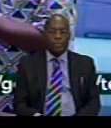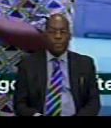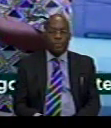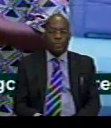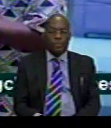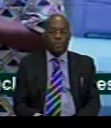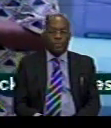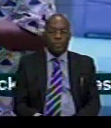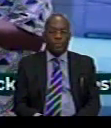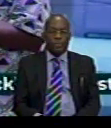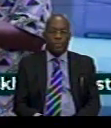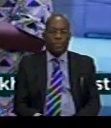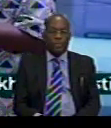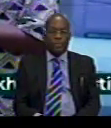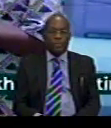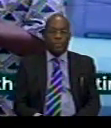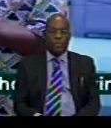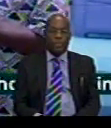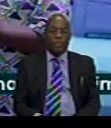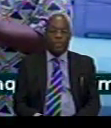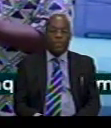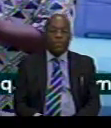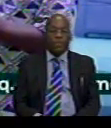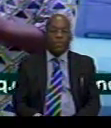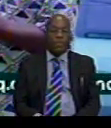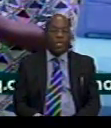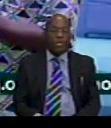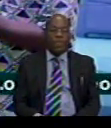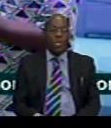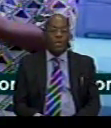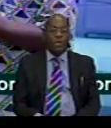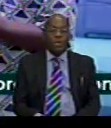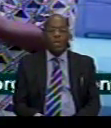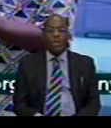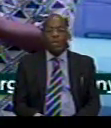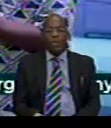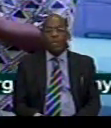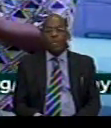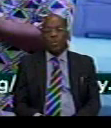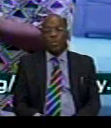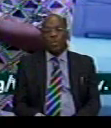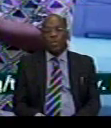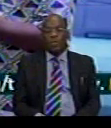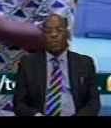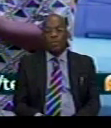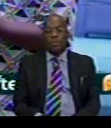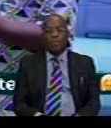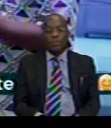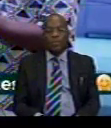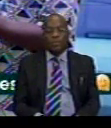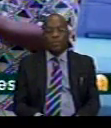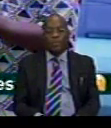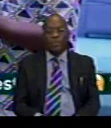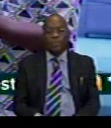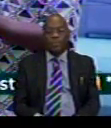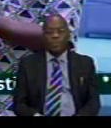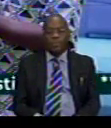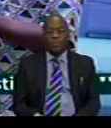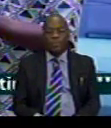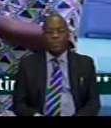à cette réunion, il a été touché. Il a commencé par marcher mieux qu'avant.